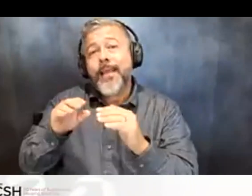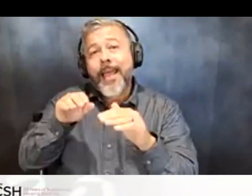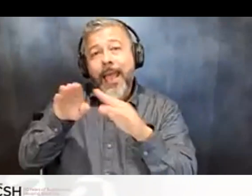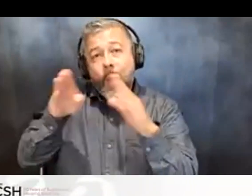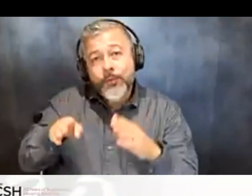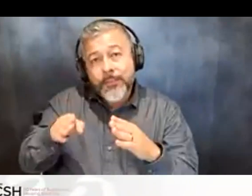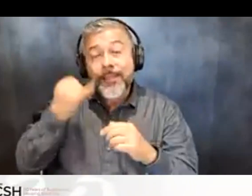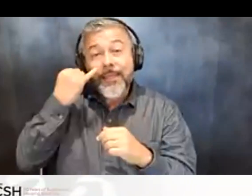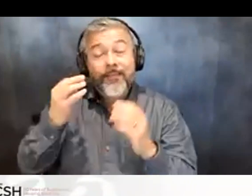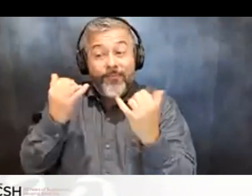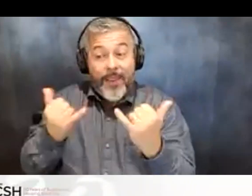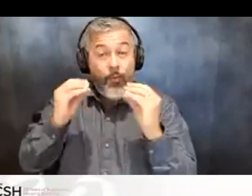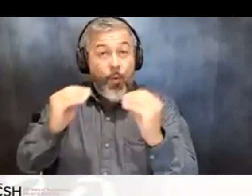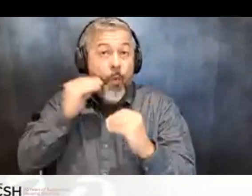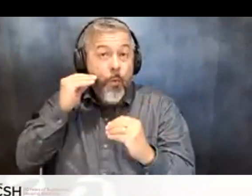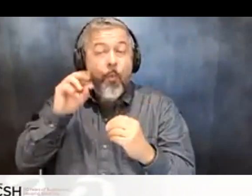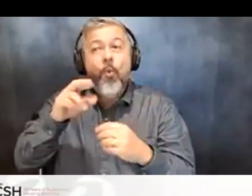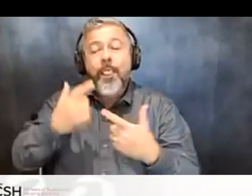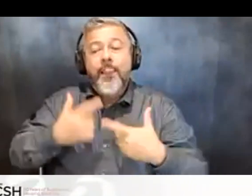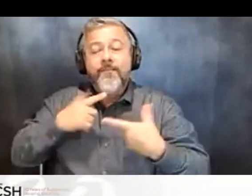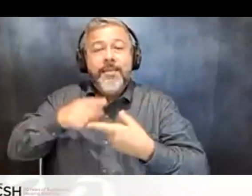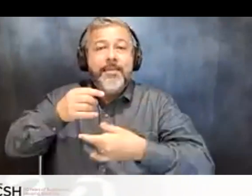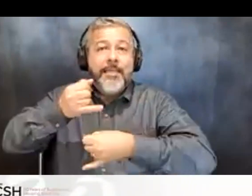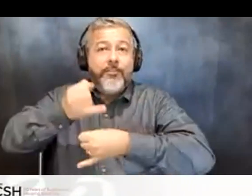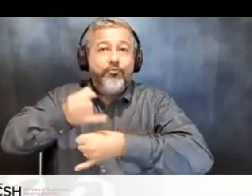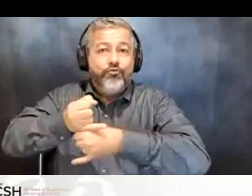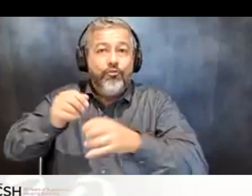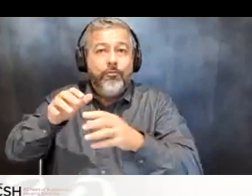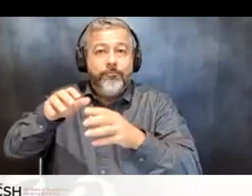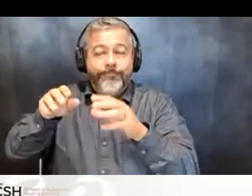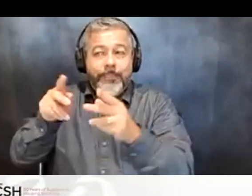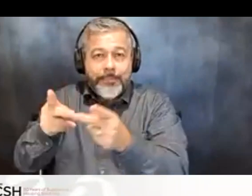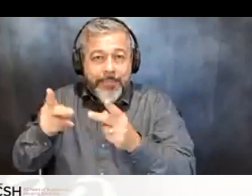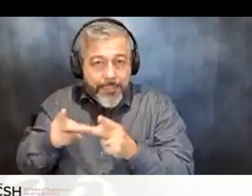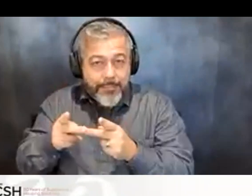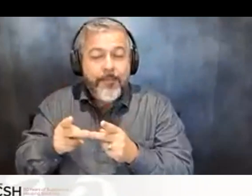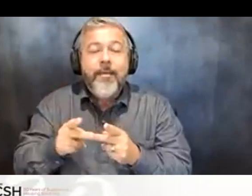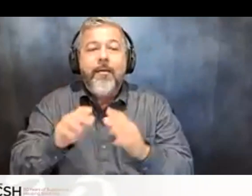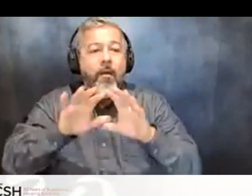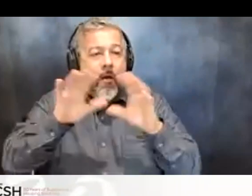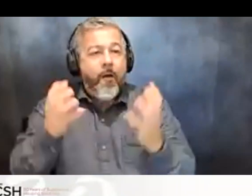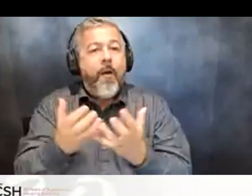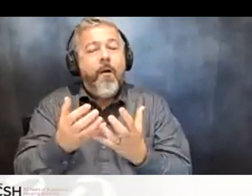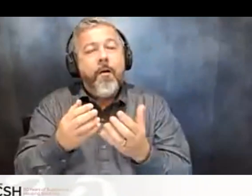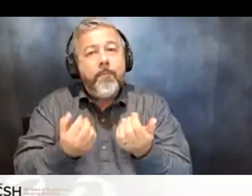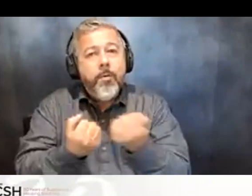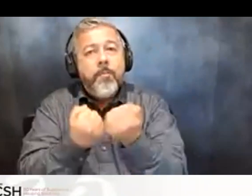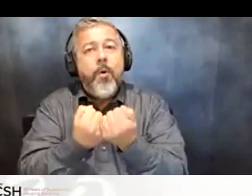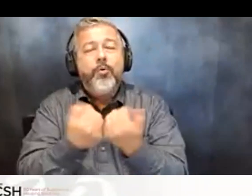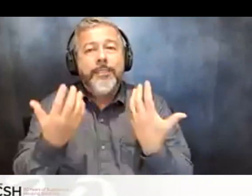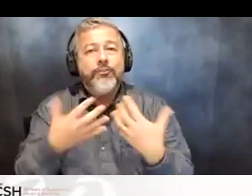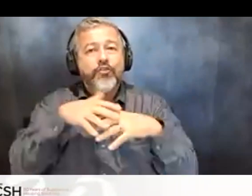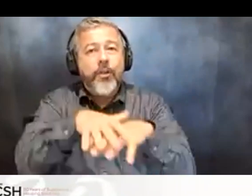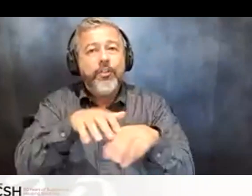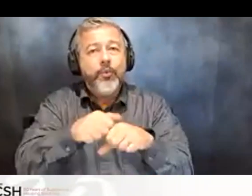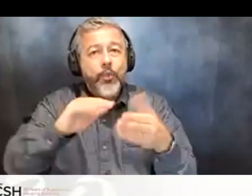in an institutional setting. All of the recommendations are very much promoting integration into the community